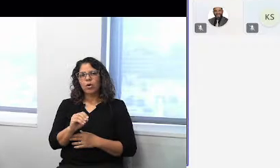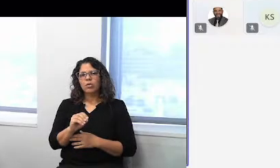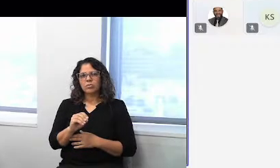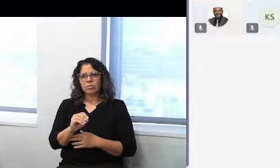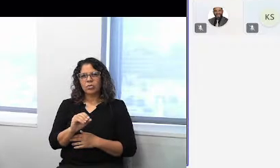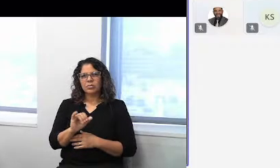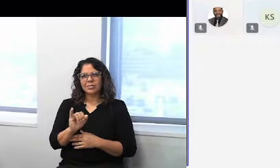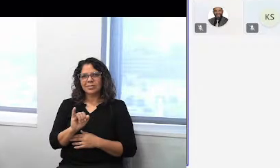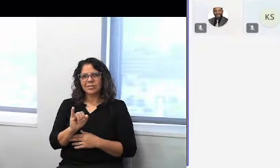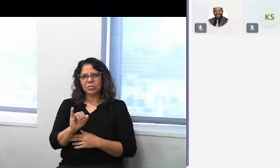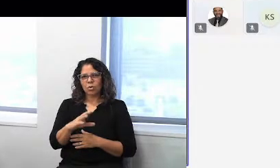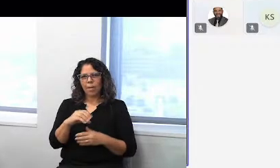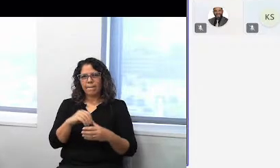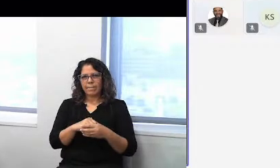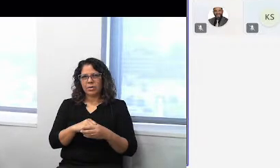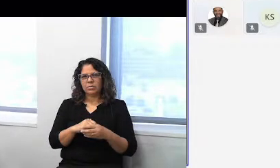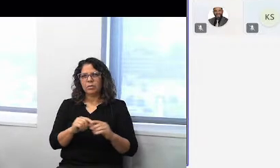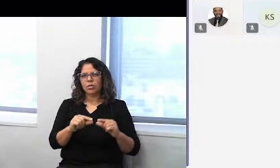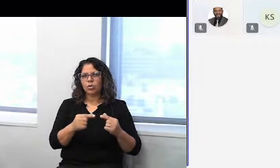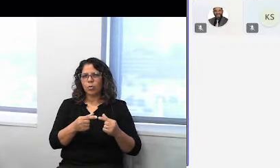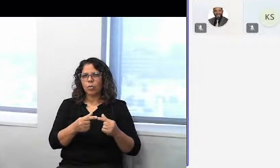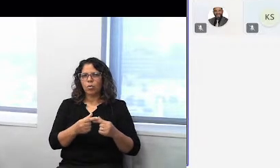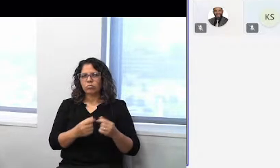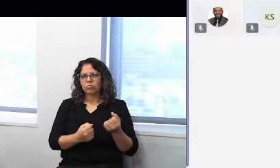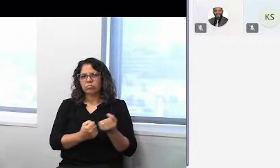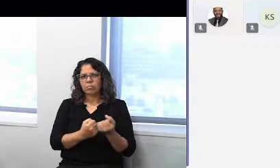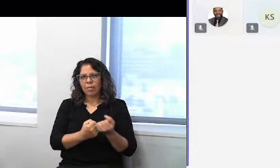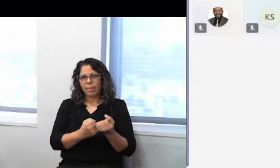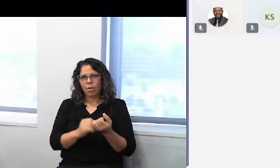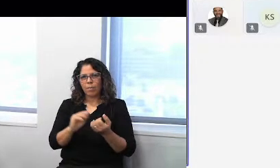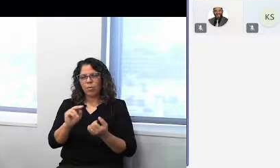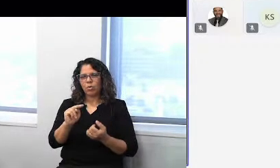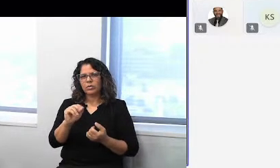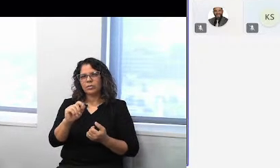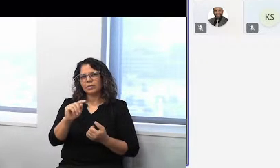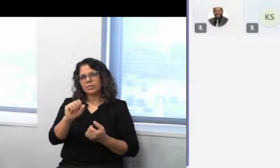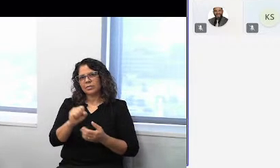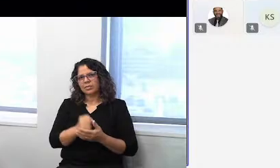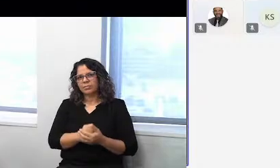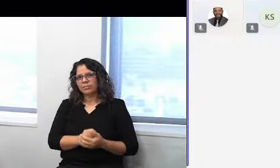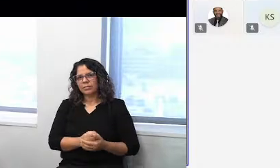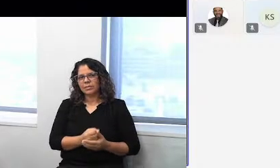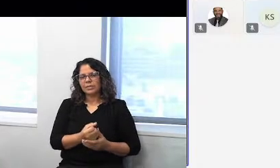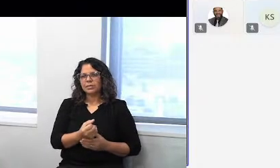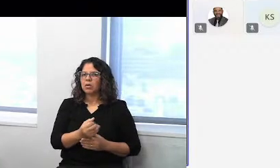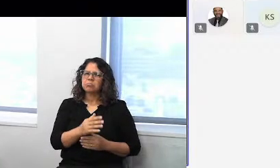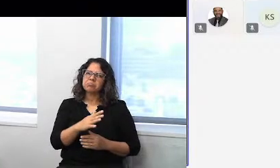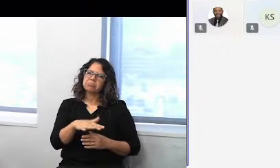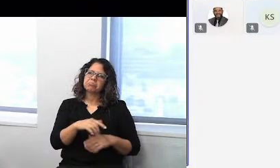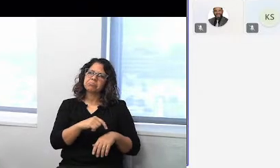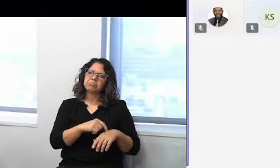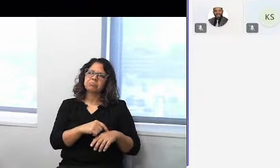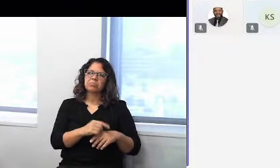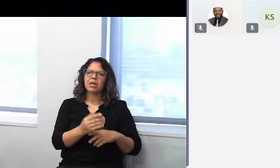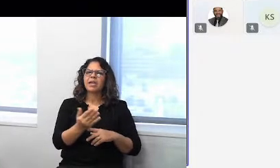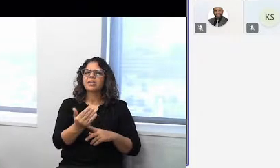intervenor group. 15 to 20 minutes probably for Mr. Melendez. And anything for Mr. Burgermeister today, sir?